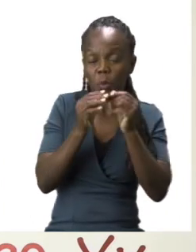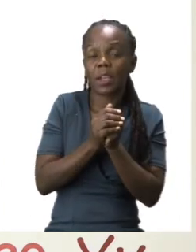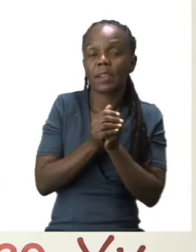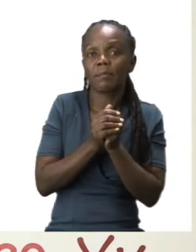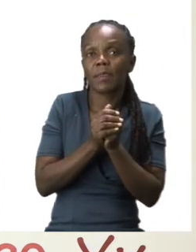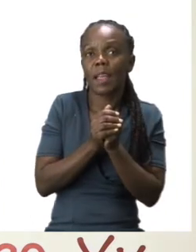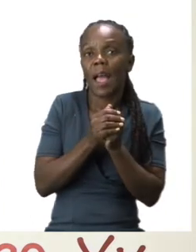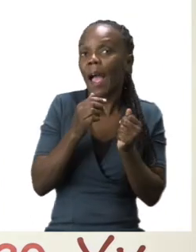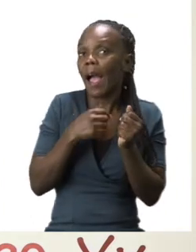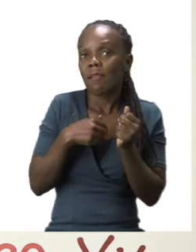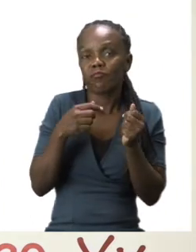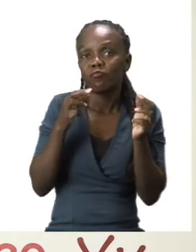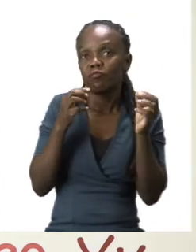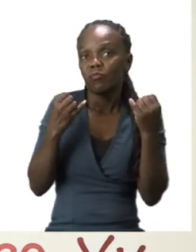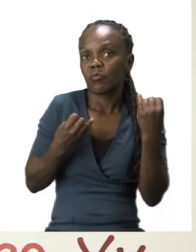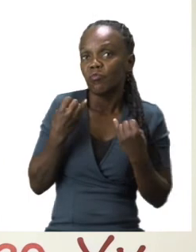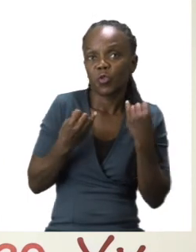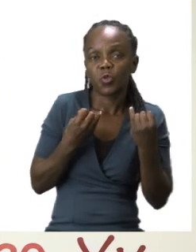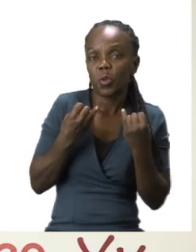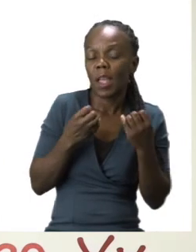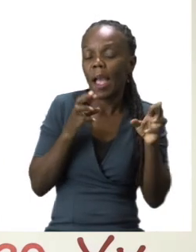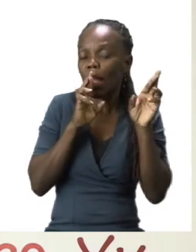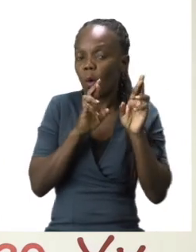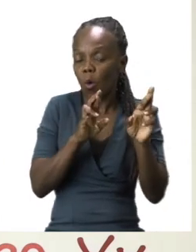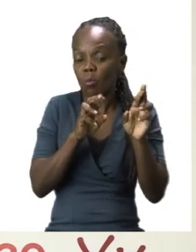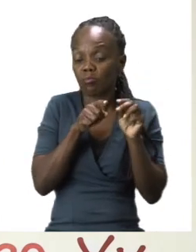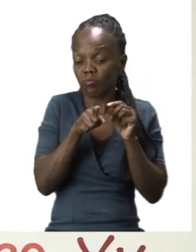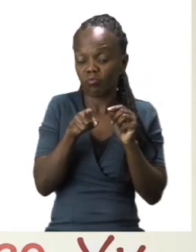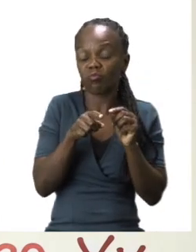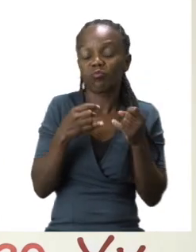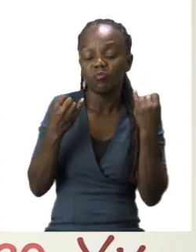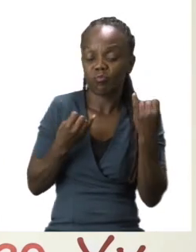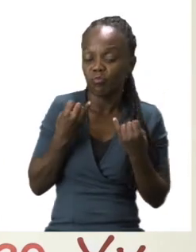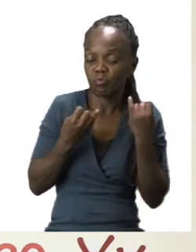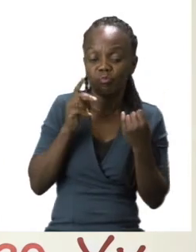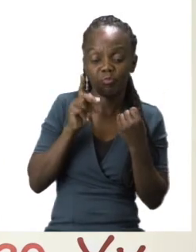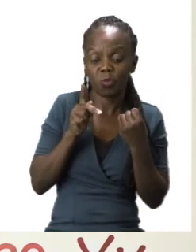with me. So now that we are done with our lesson, we need to